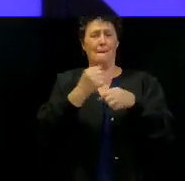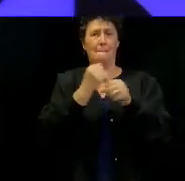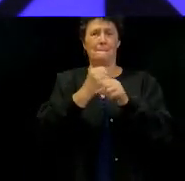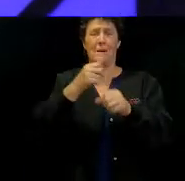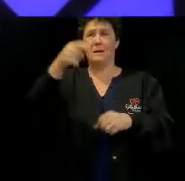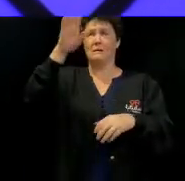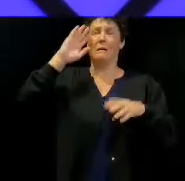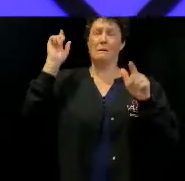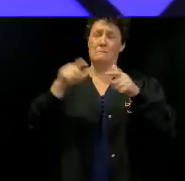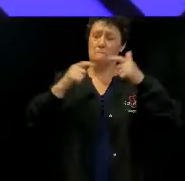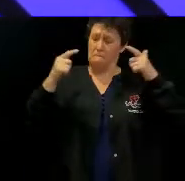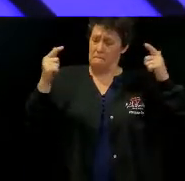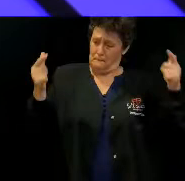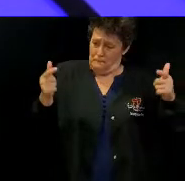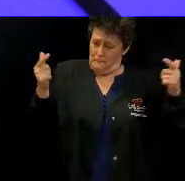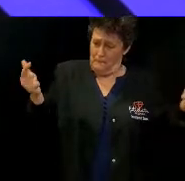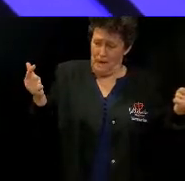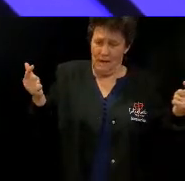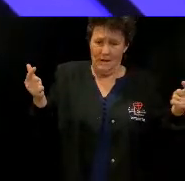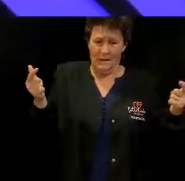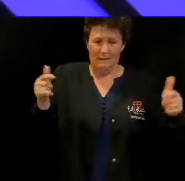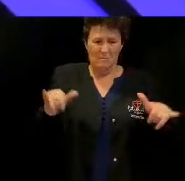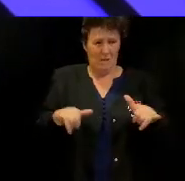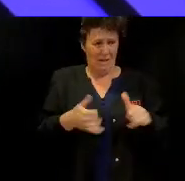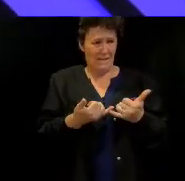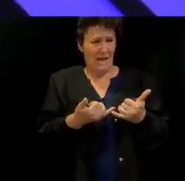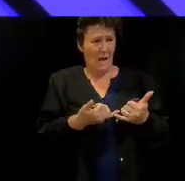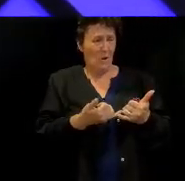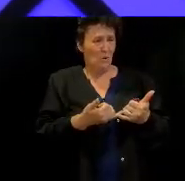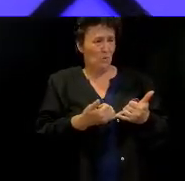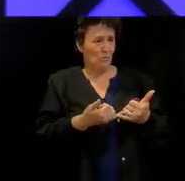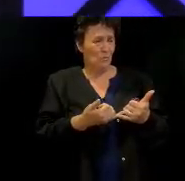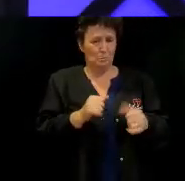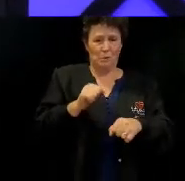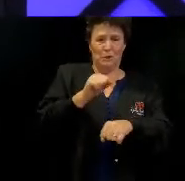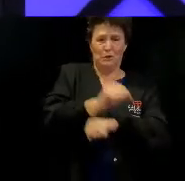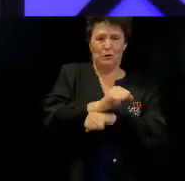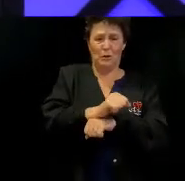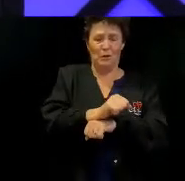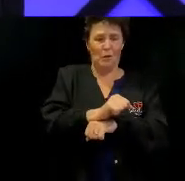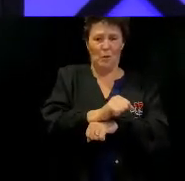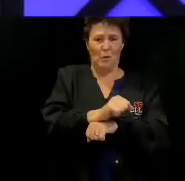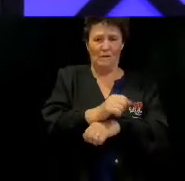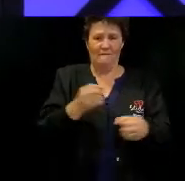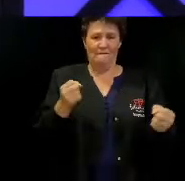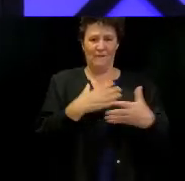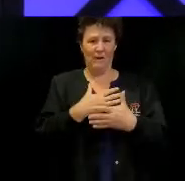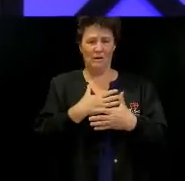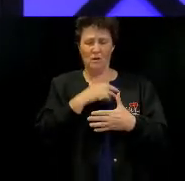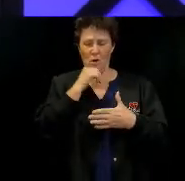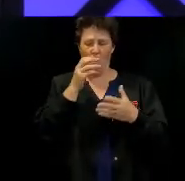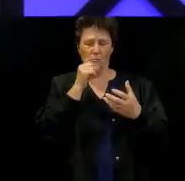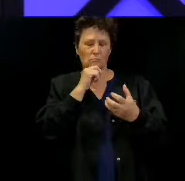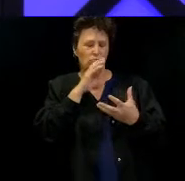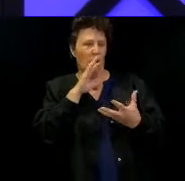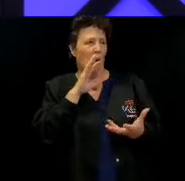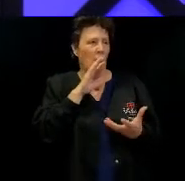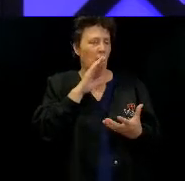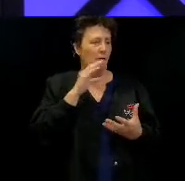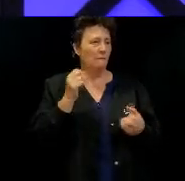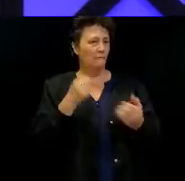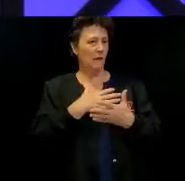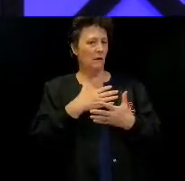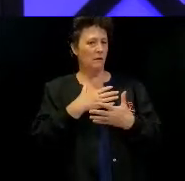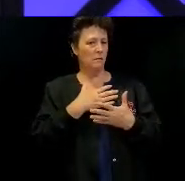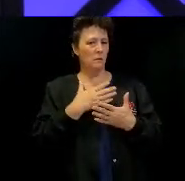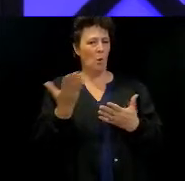our lives again. This is how we're going to deal with faith. So don't reverence fear. Don't be in awe of fear. So I have a choice of what I'm going to partner